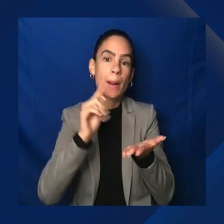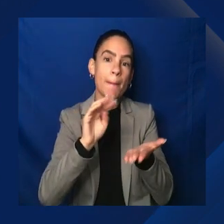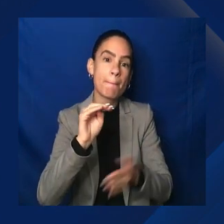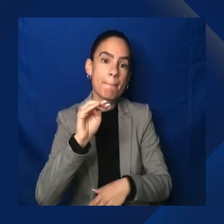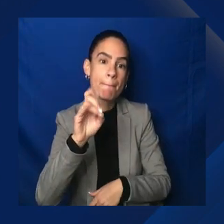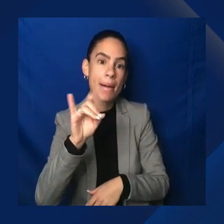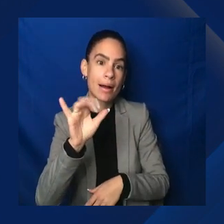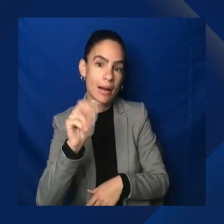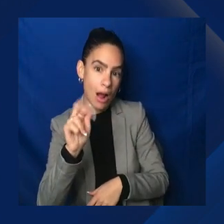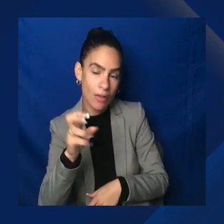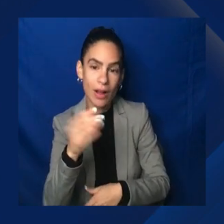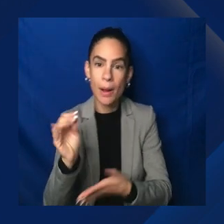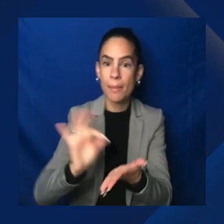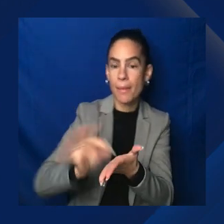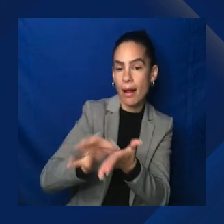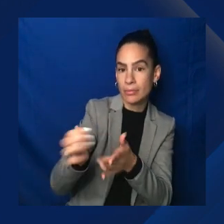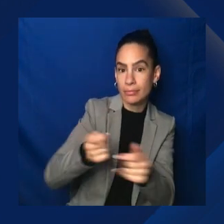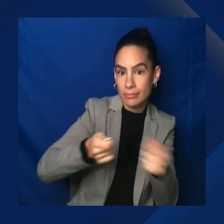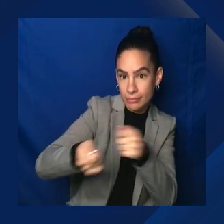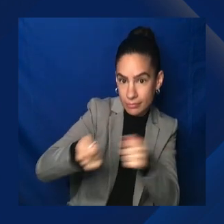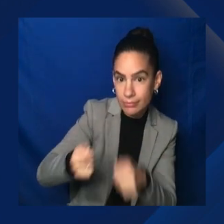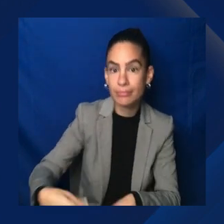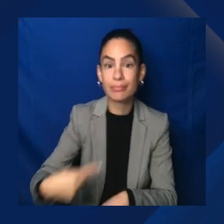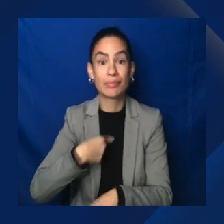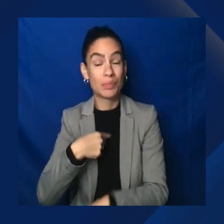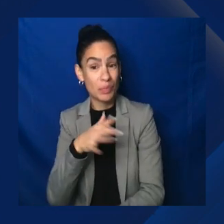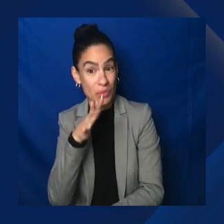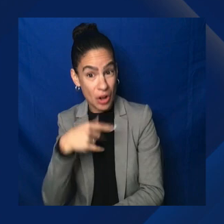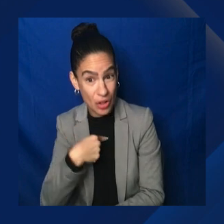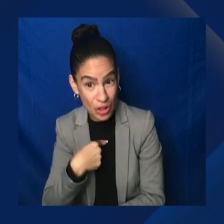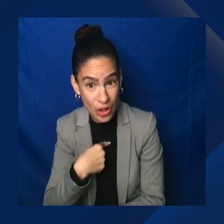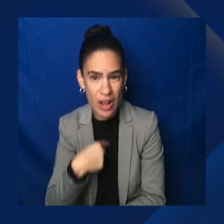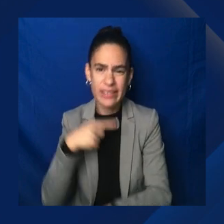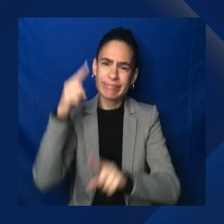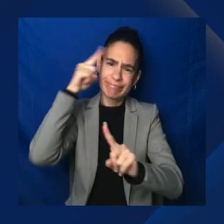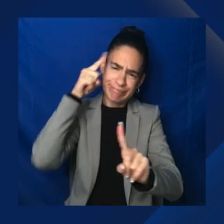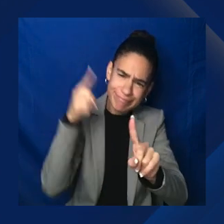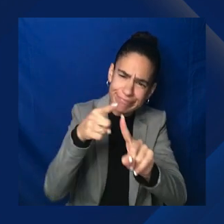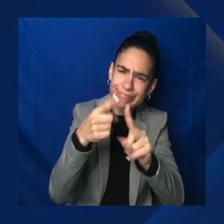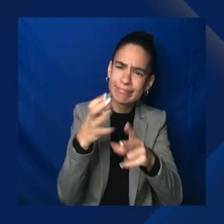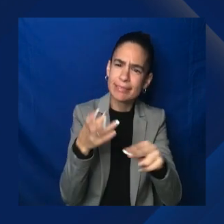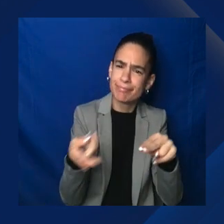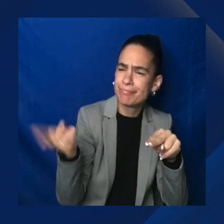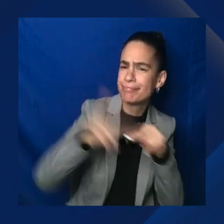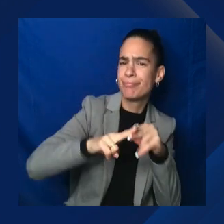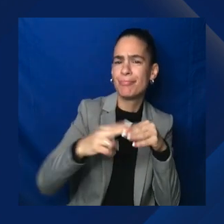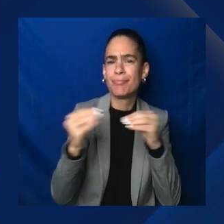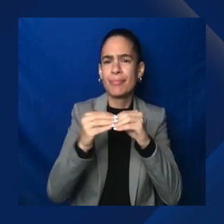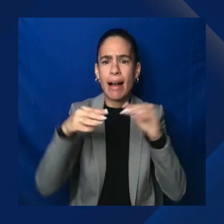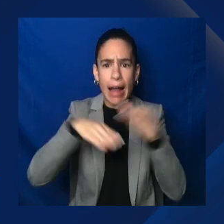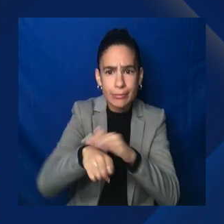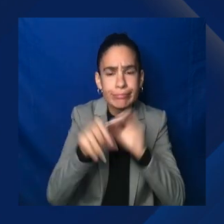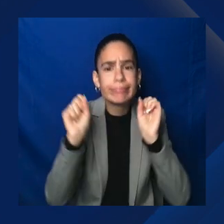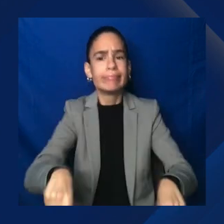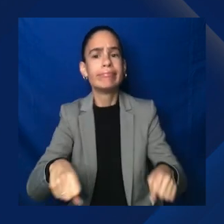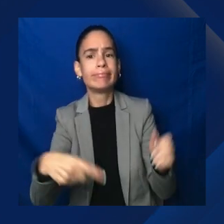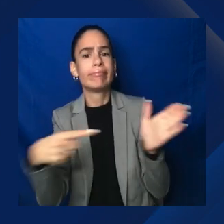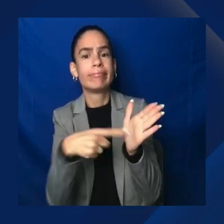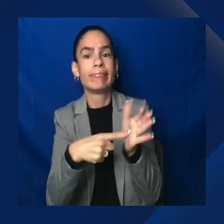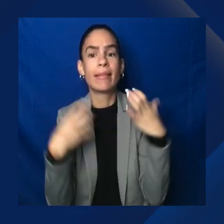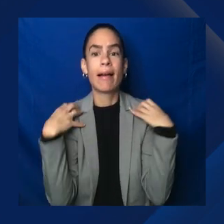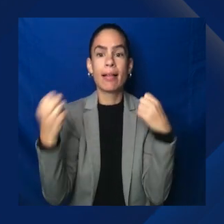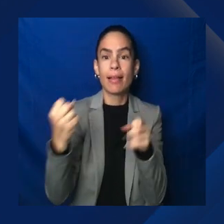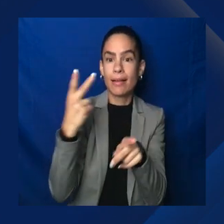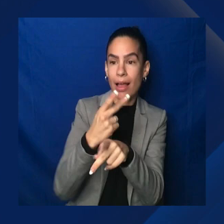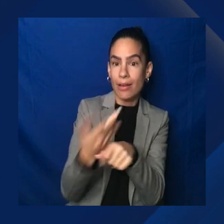has worked to expand access to affordable health care coverage for children and families for more than two